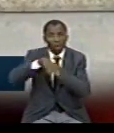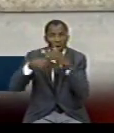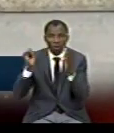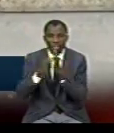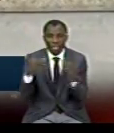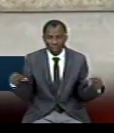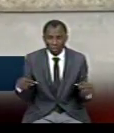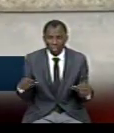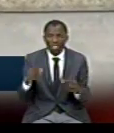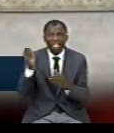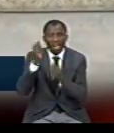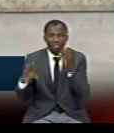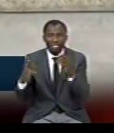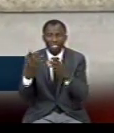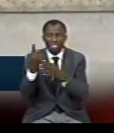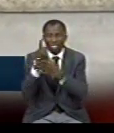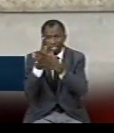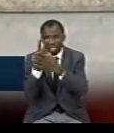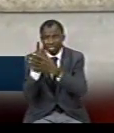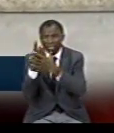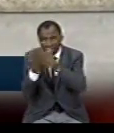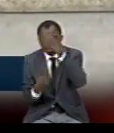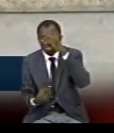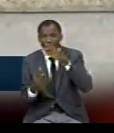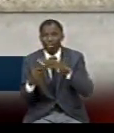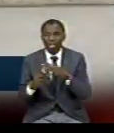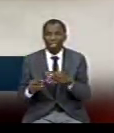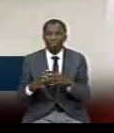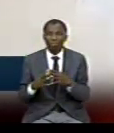But after that prayer, everything disappeared. Praise the Lord.